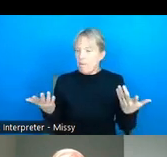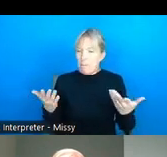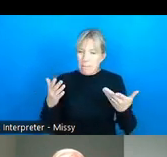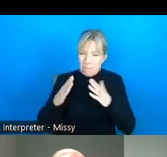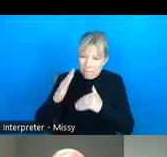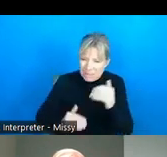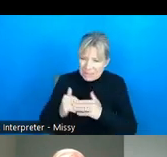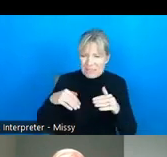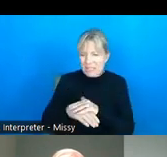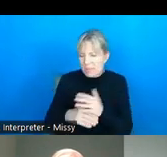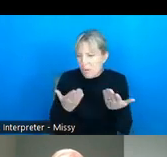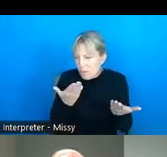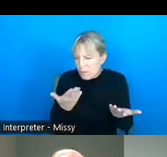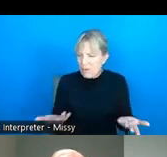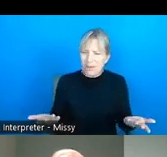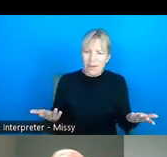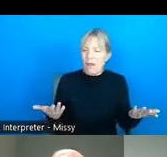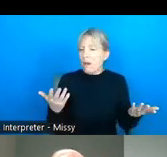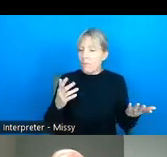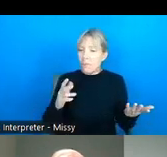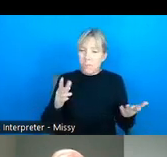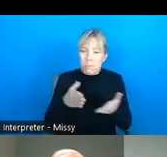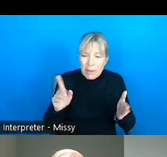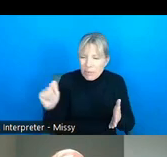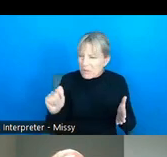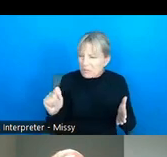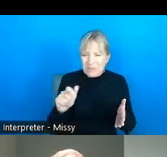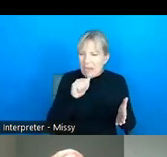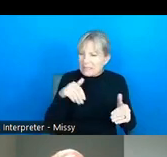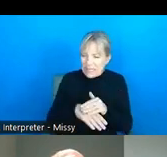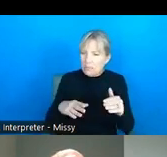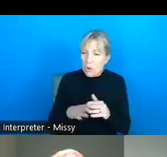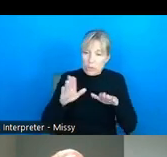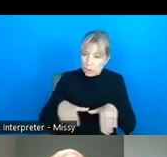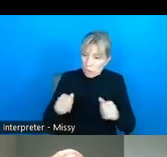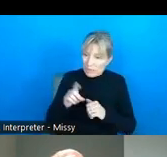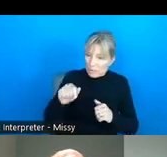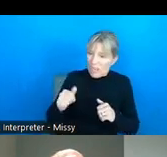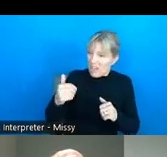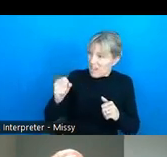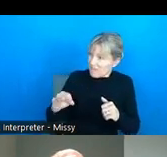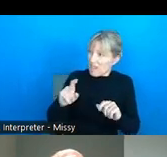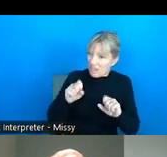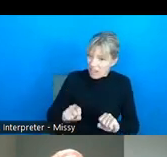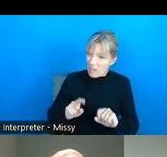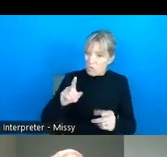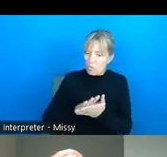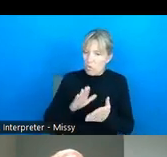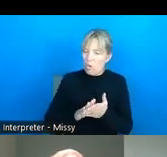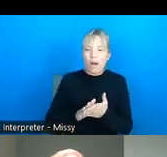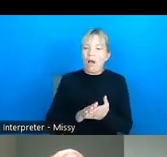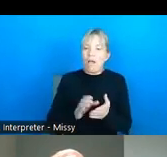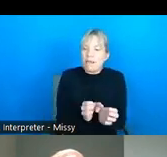very few even accessible public restrooms. Children with disabilities, if they were educated at all, were in inferior